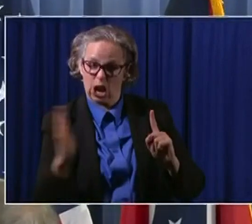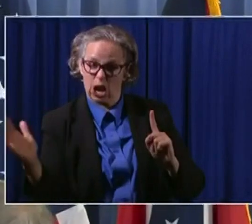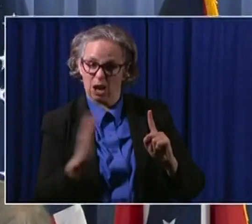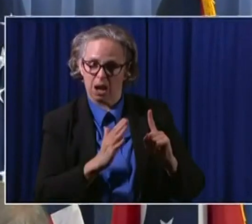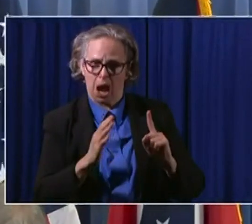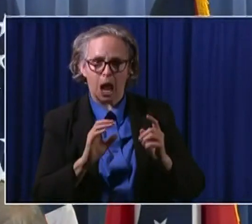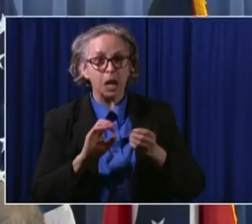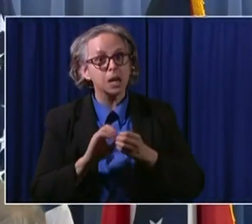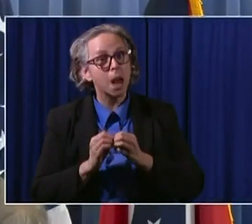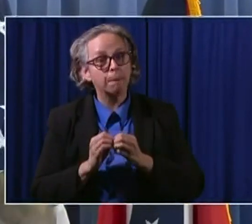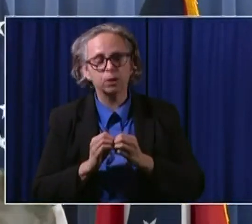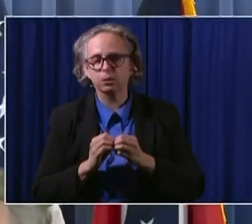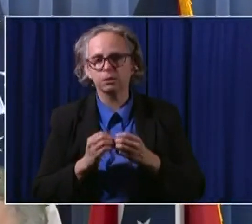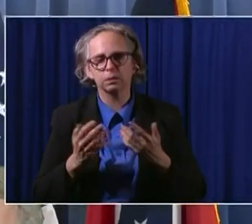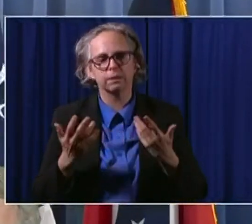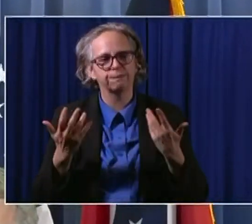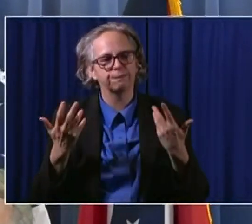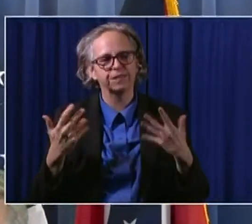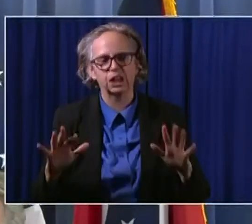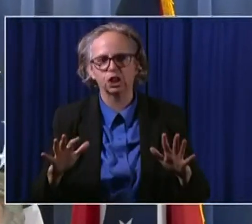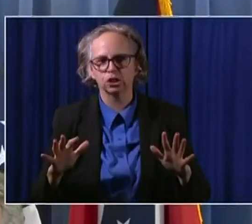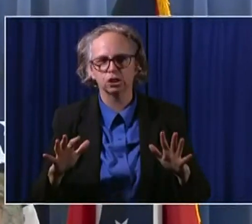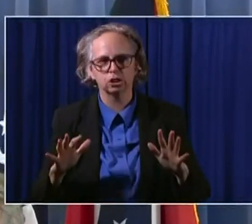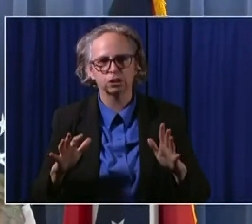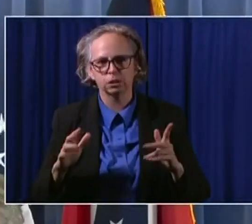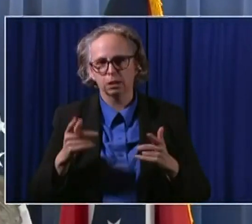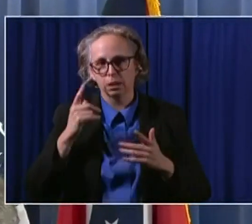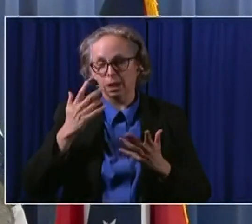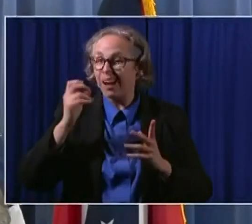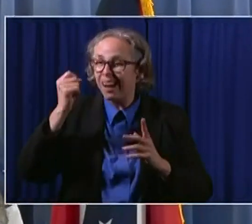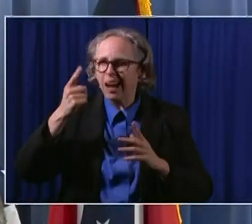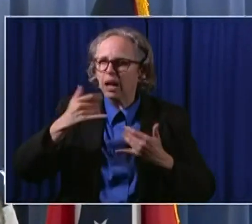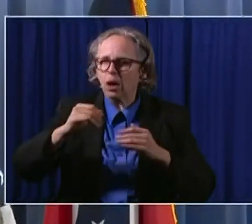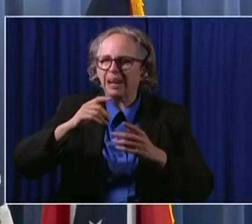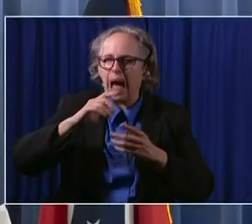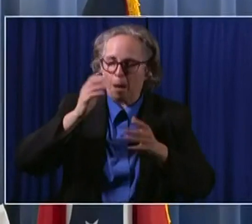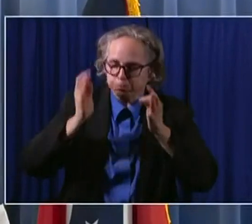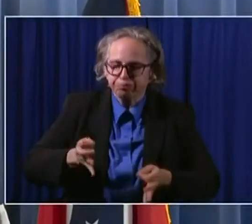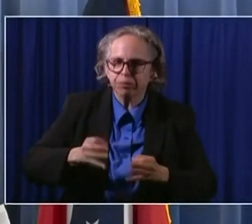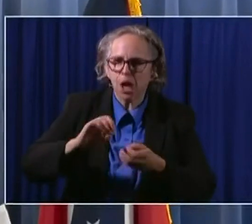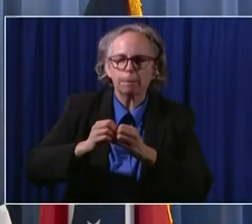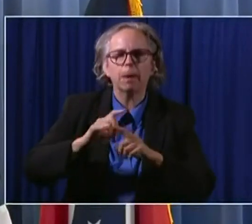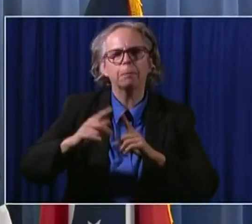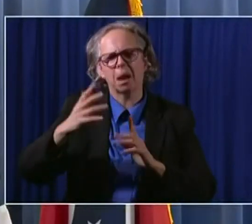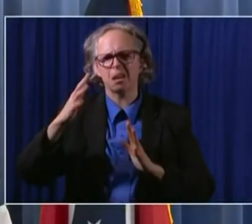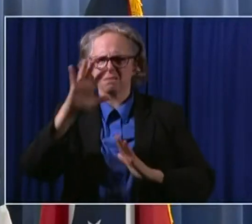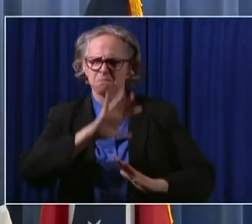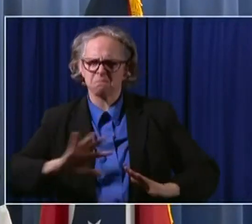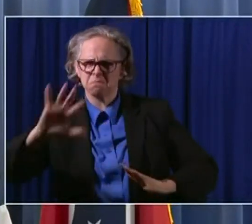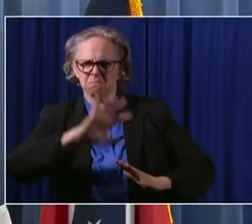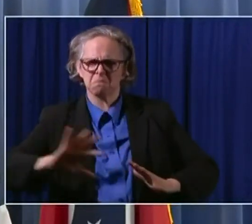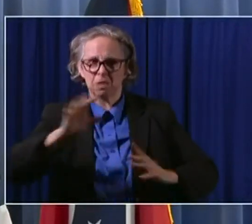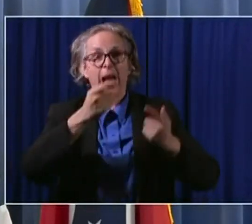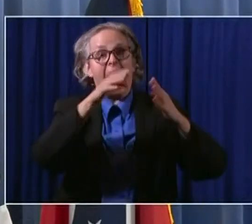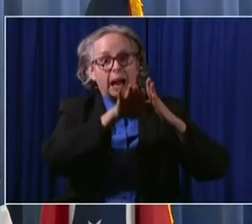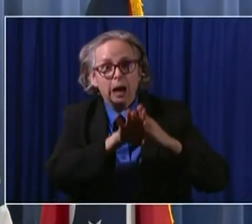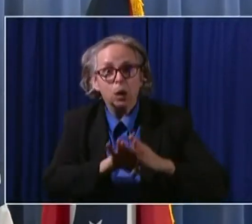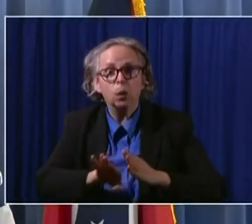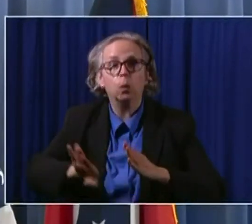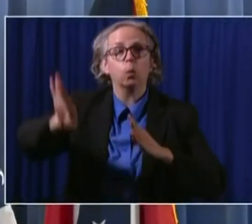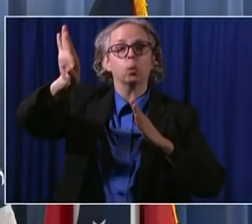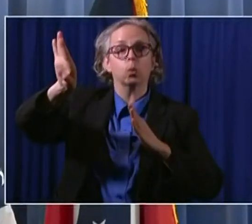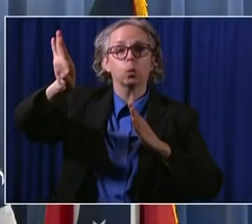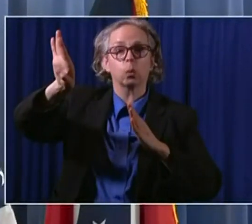these are all still considered tentative. They will be filled in, so they're not complete yet. Certainly the last couple are not